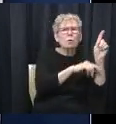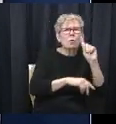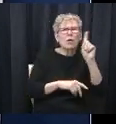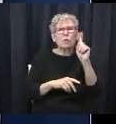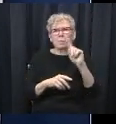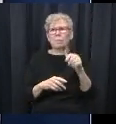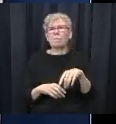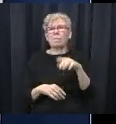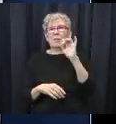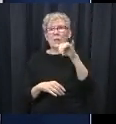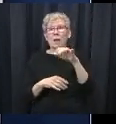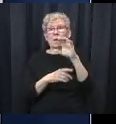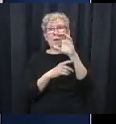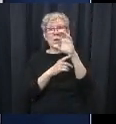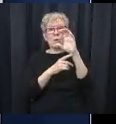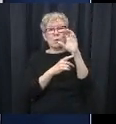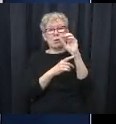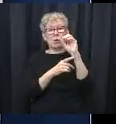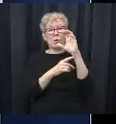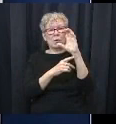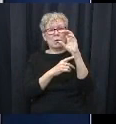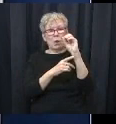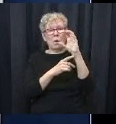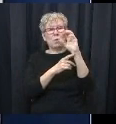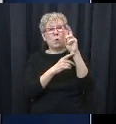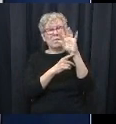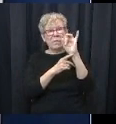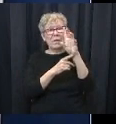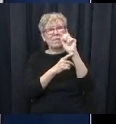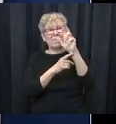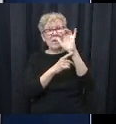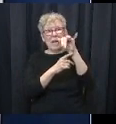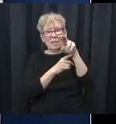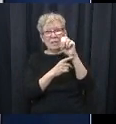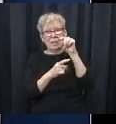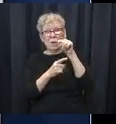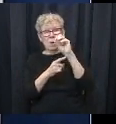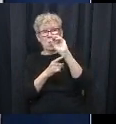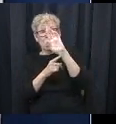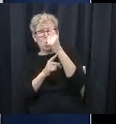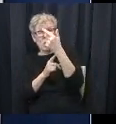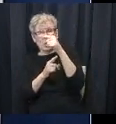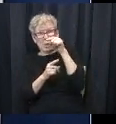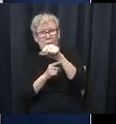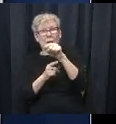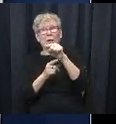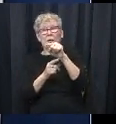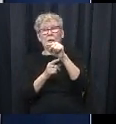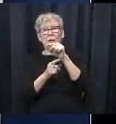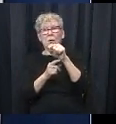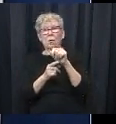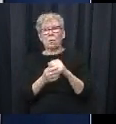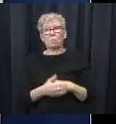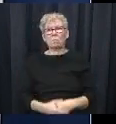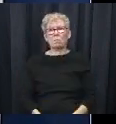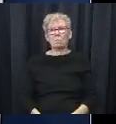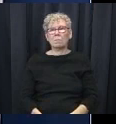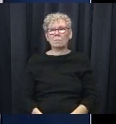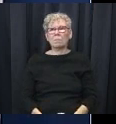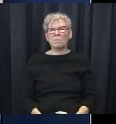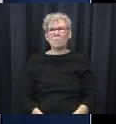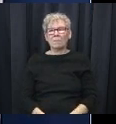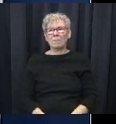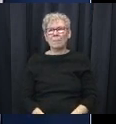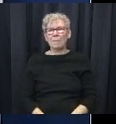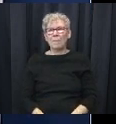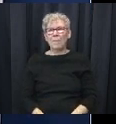medical attention, but also so you can alert your friends and family and others that might be exposed sooner rather than later to stop the chain of